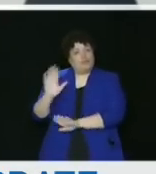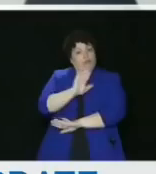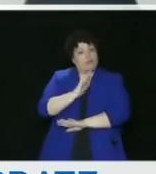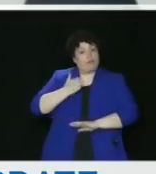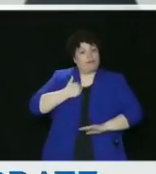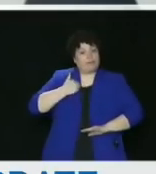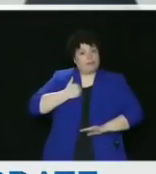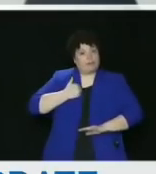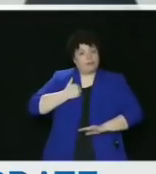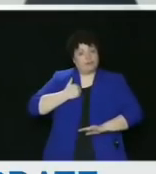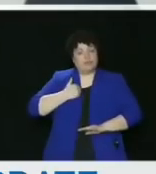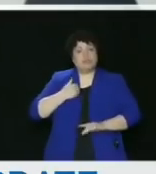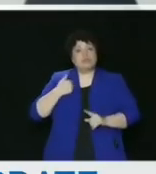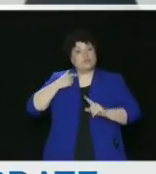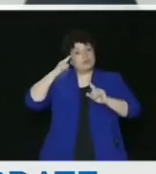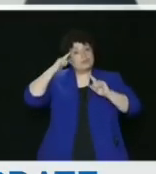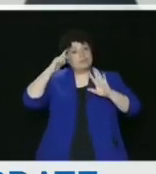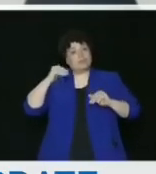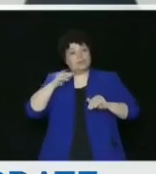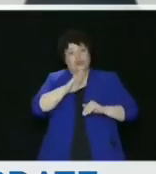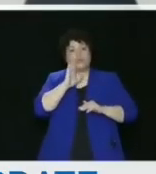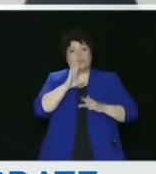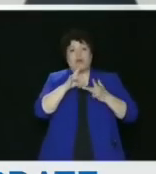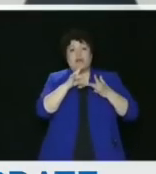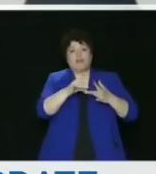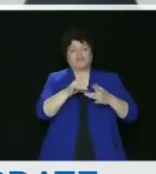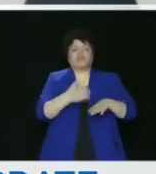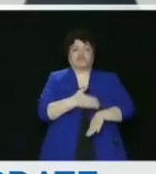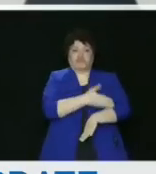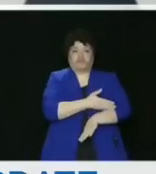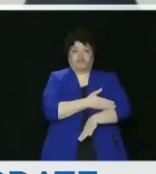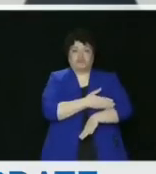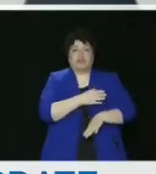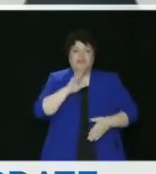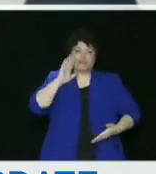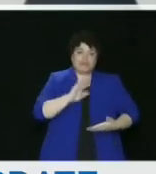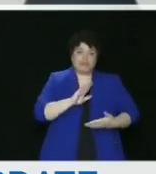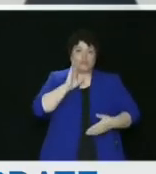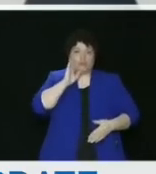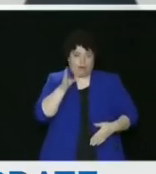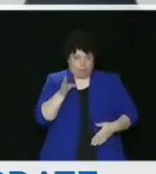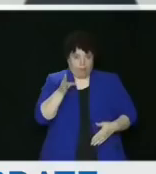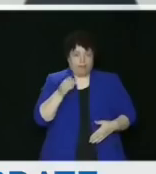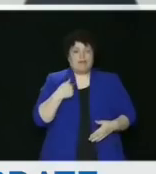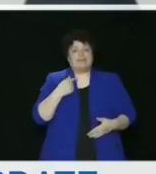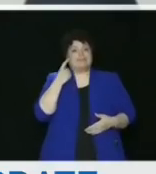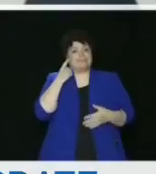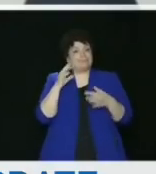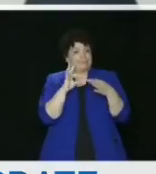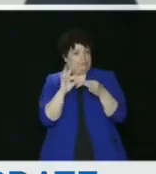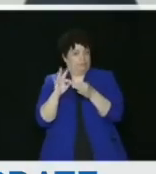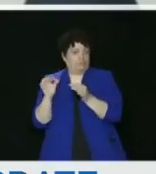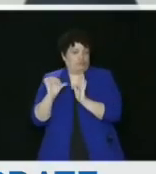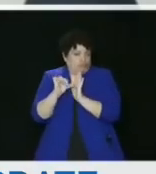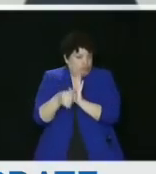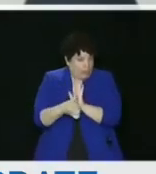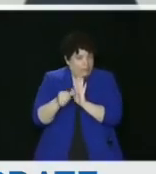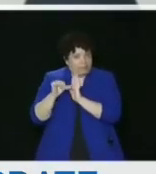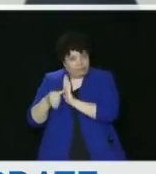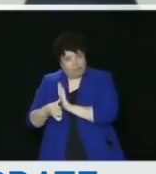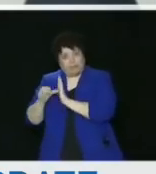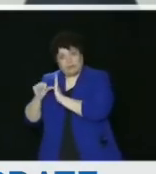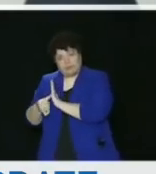we're expecting to have good results with the vaccination. But as we said several times, it's